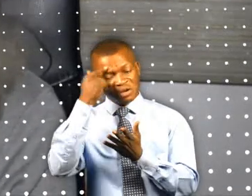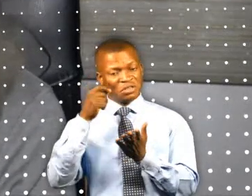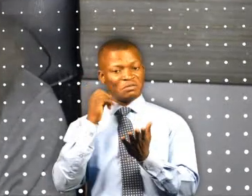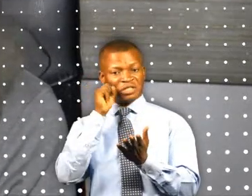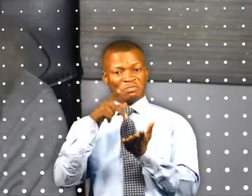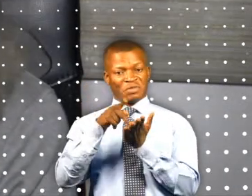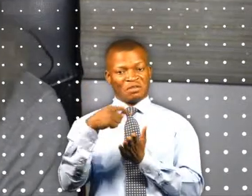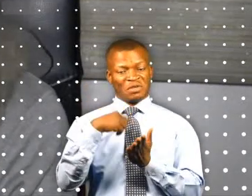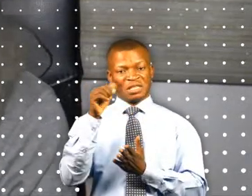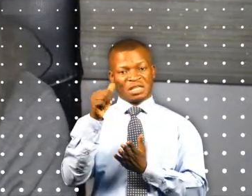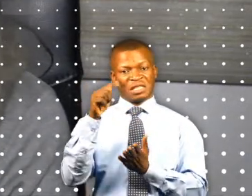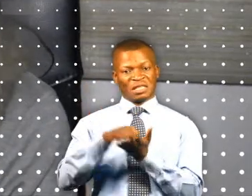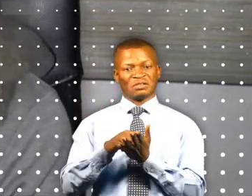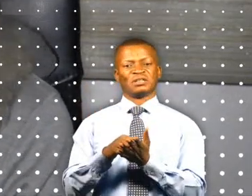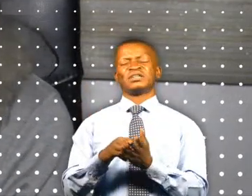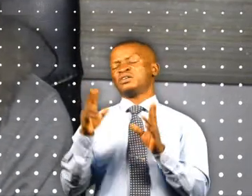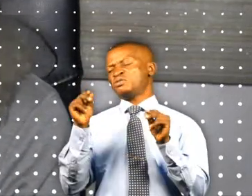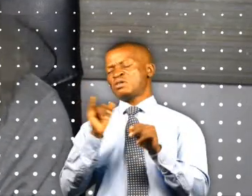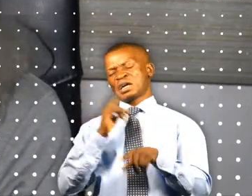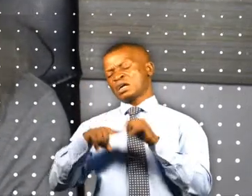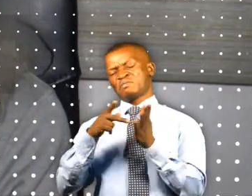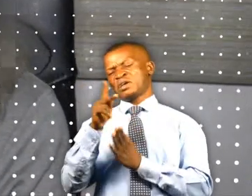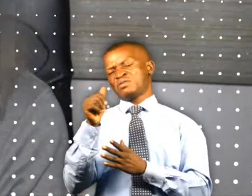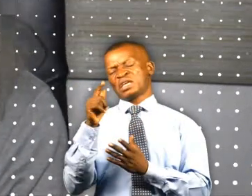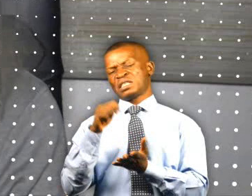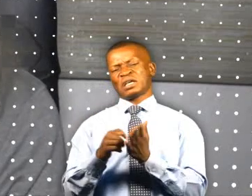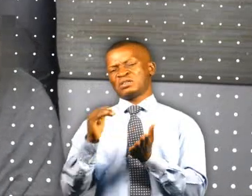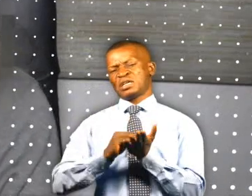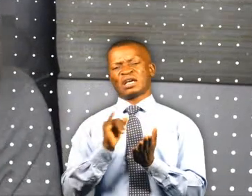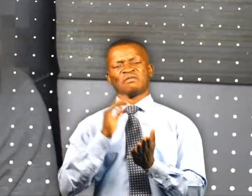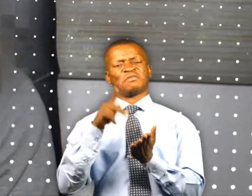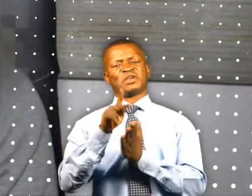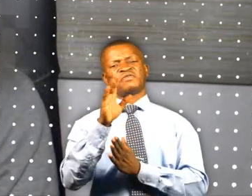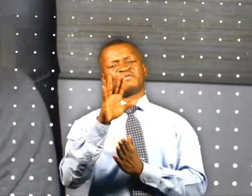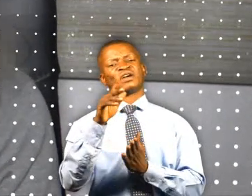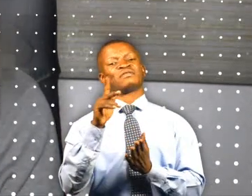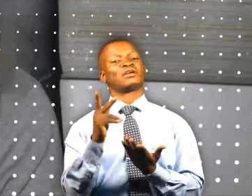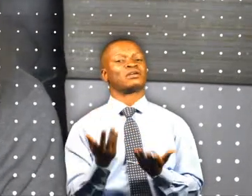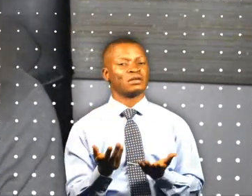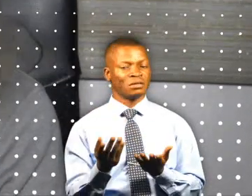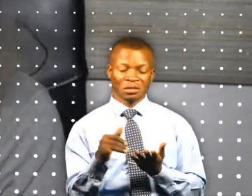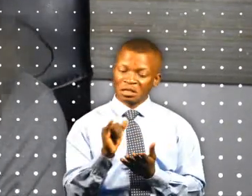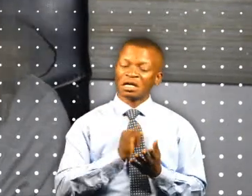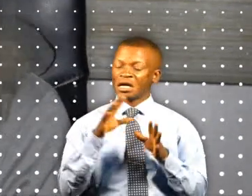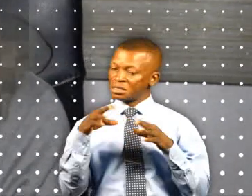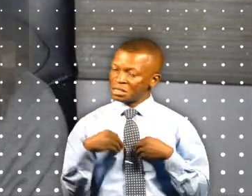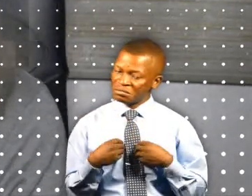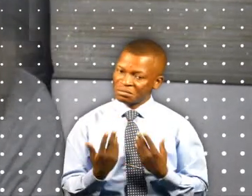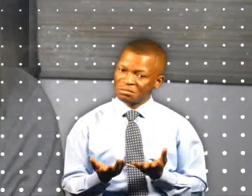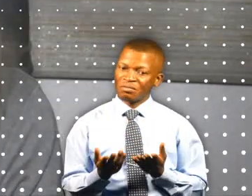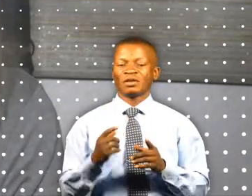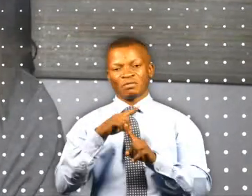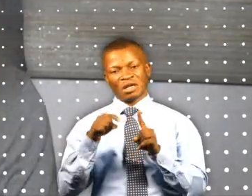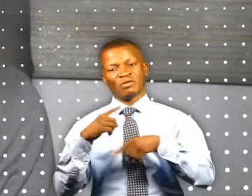that because she paid me 10,000, she said that she will not pay me 10,000 again. She will pay me for 5,000. Still,